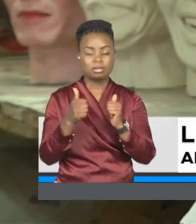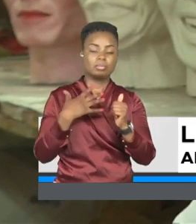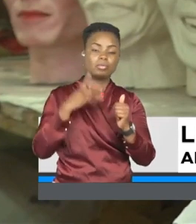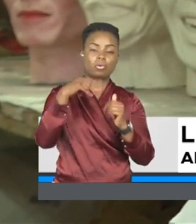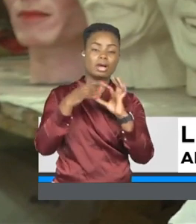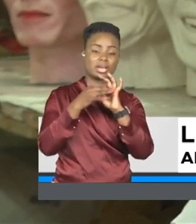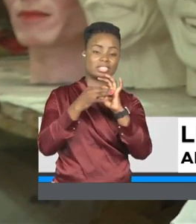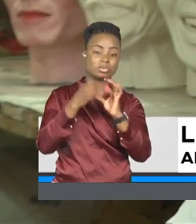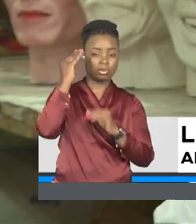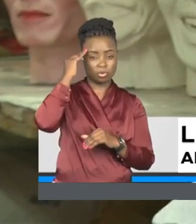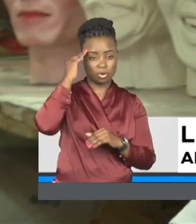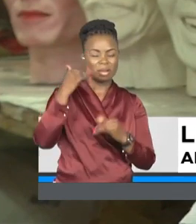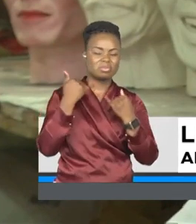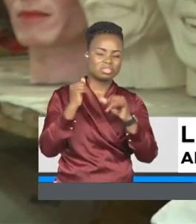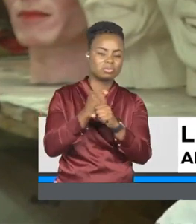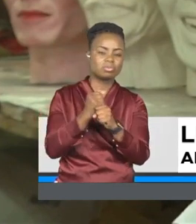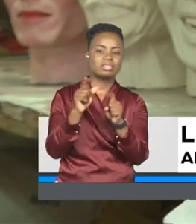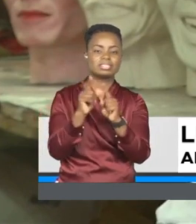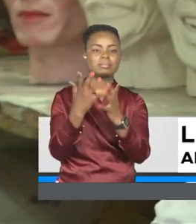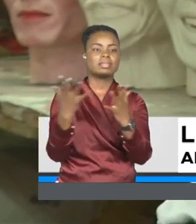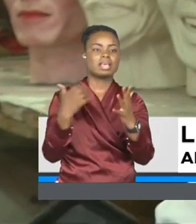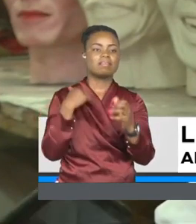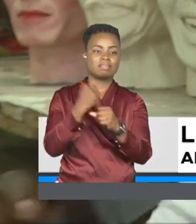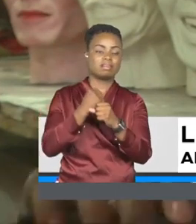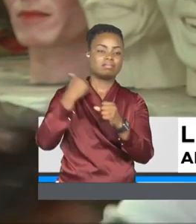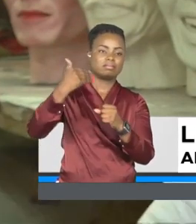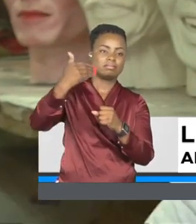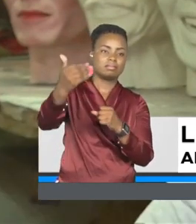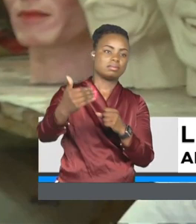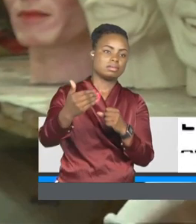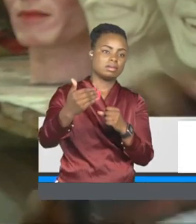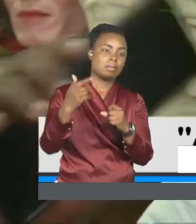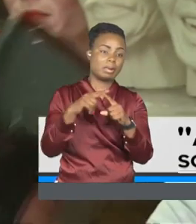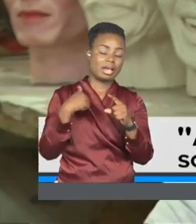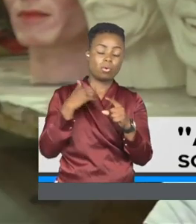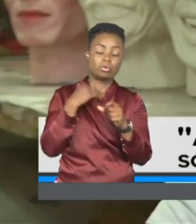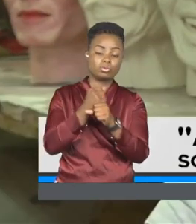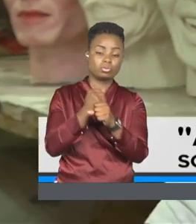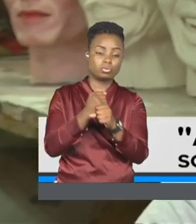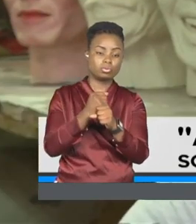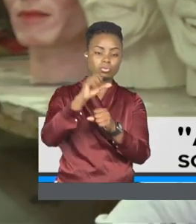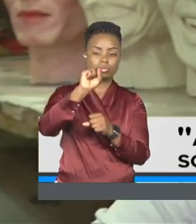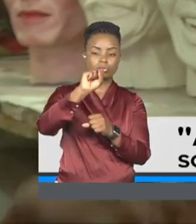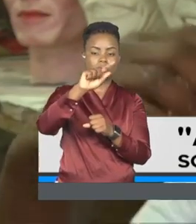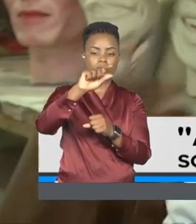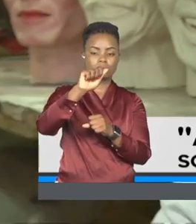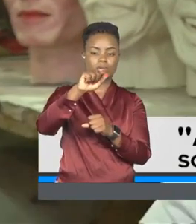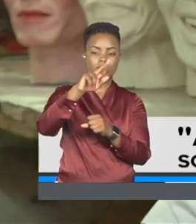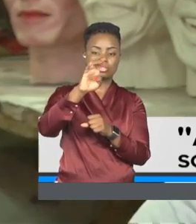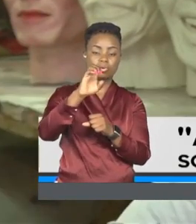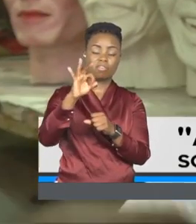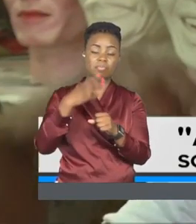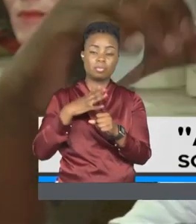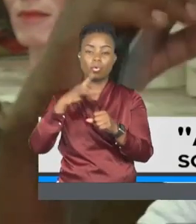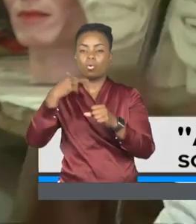figures. You know, I'm trying to do the same thing that I saw in Madame Tussauds. I'm trying to do the statues of our icons, our heroes